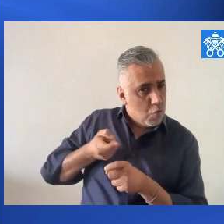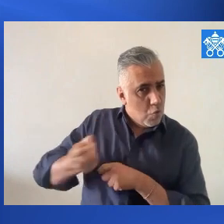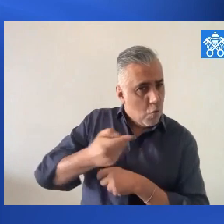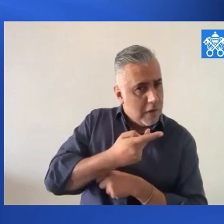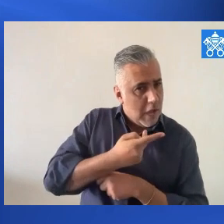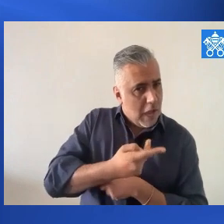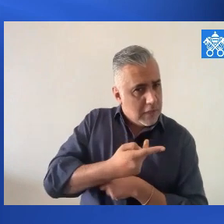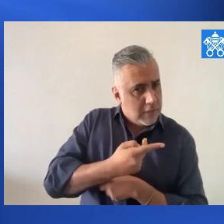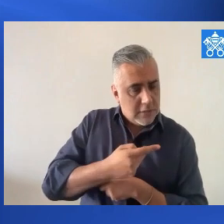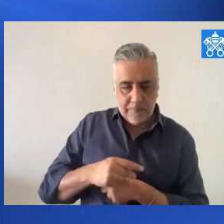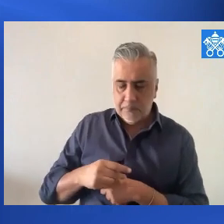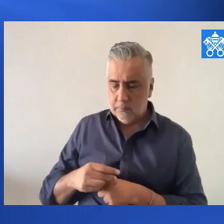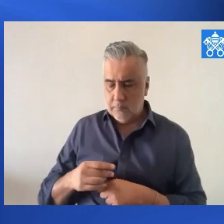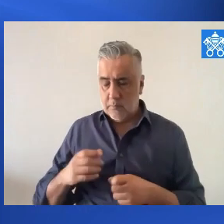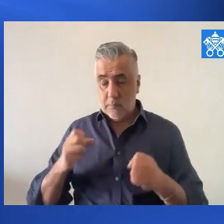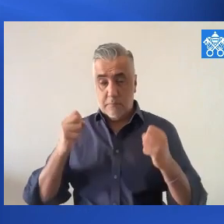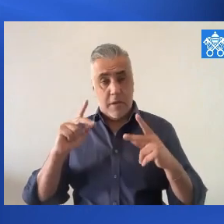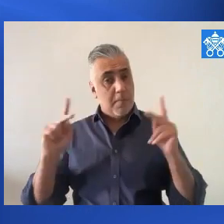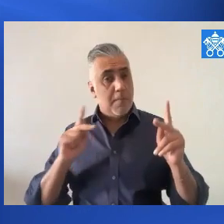he says, "You've come to ruin us."